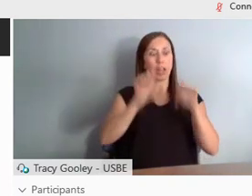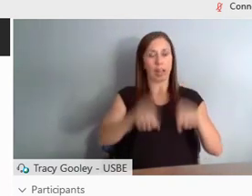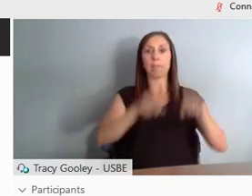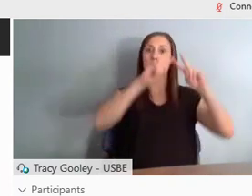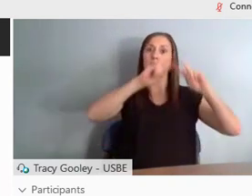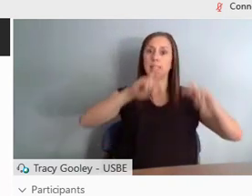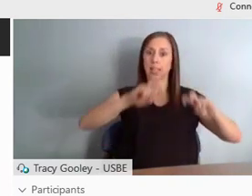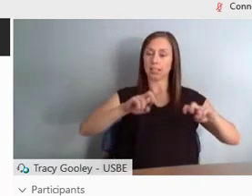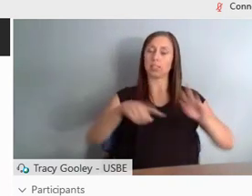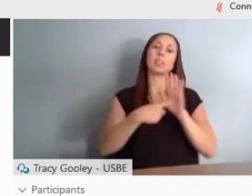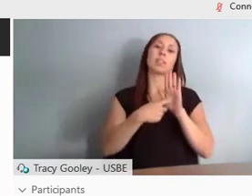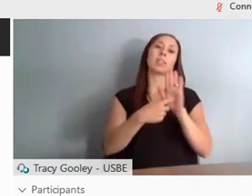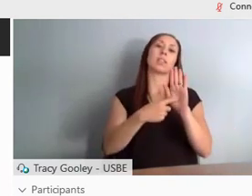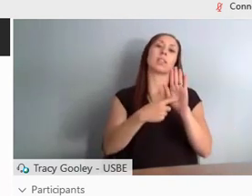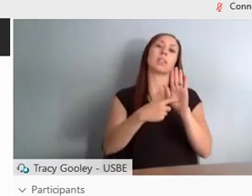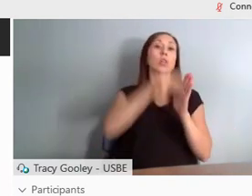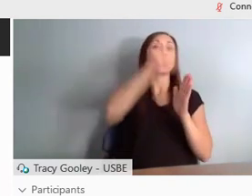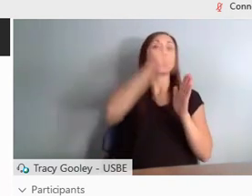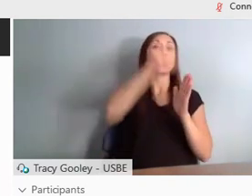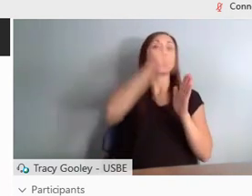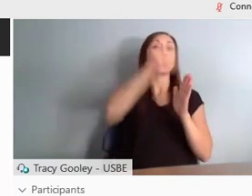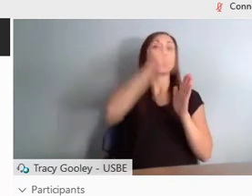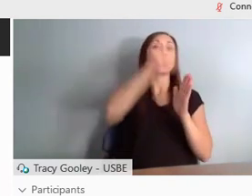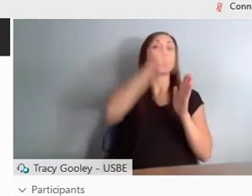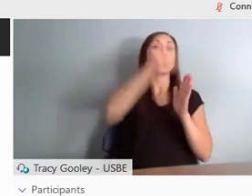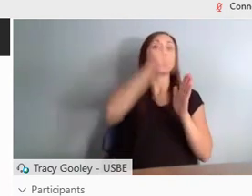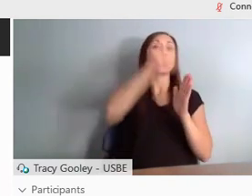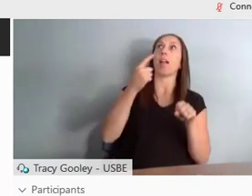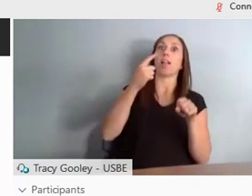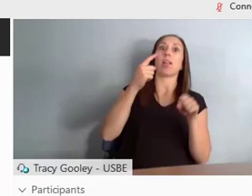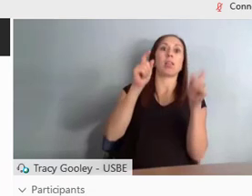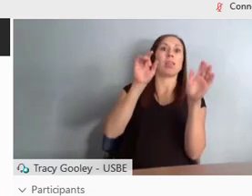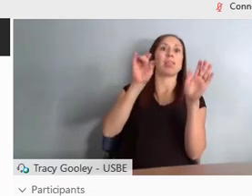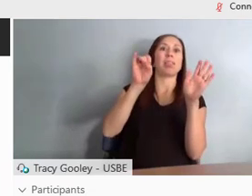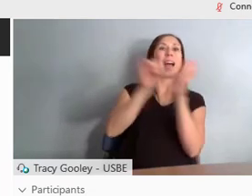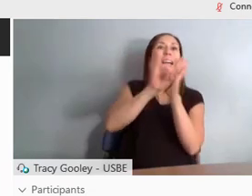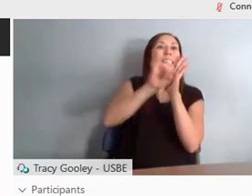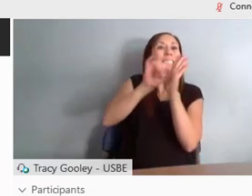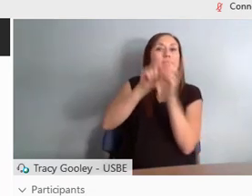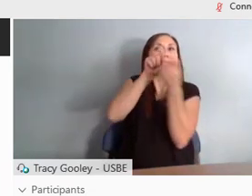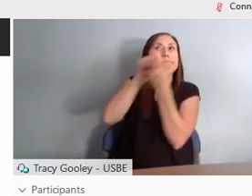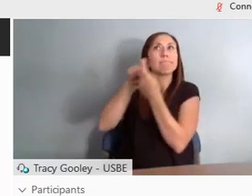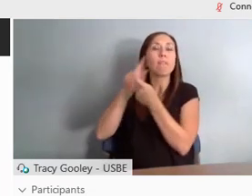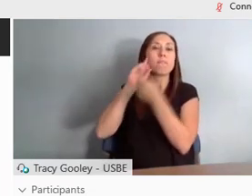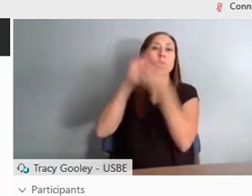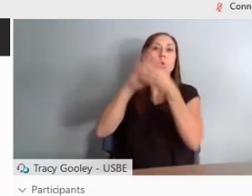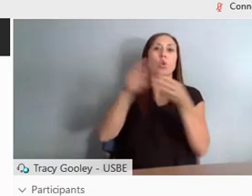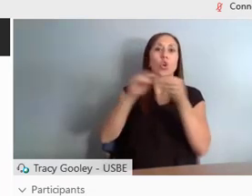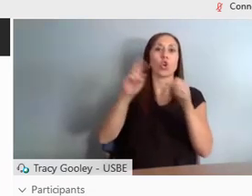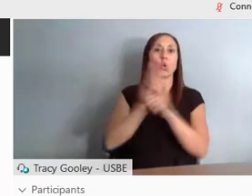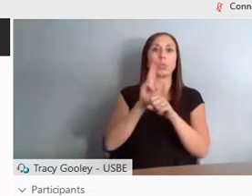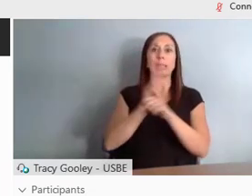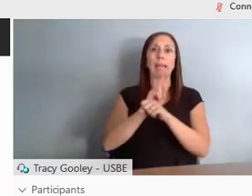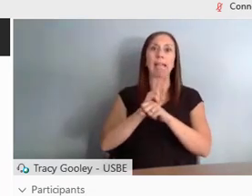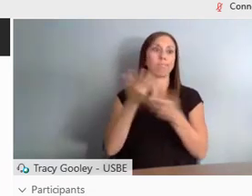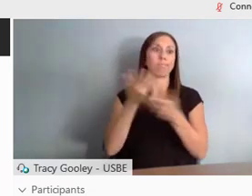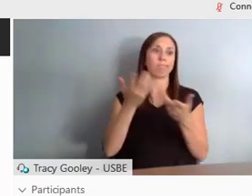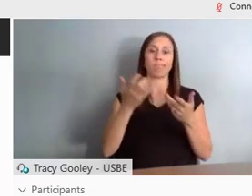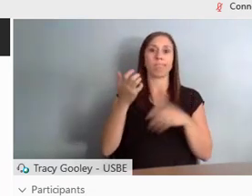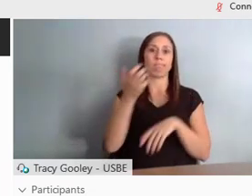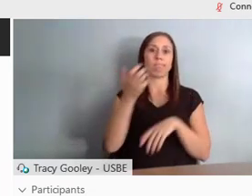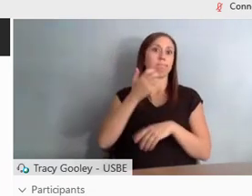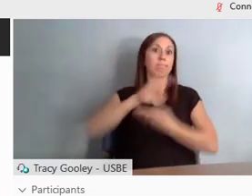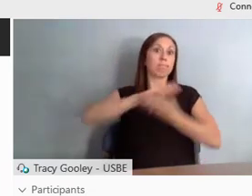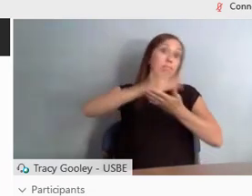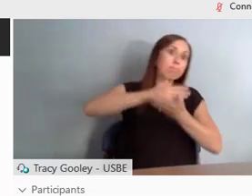student. So for example, a student may identify details in a story by selecting an item on an output message device, while